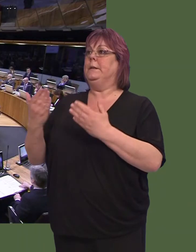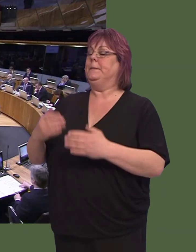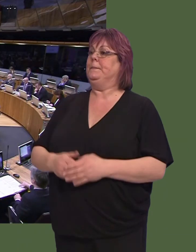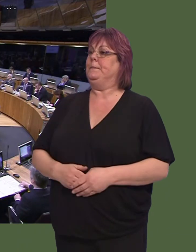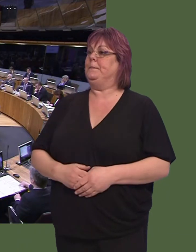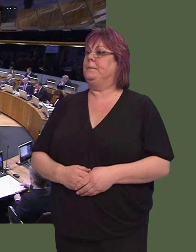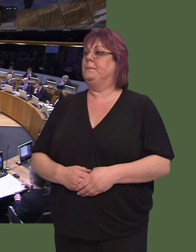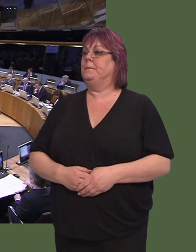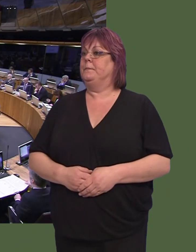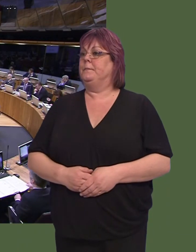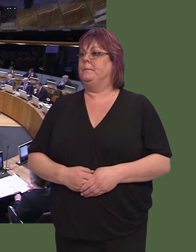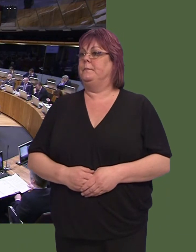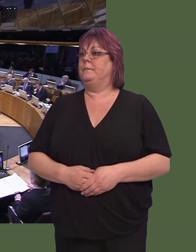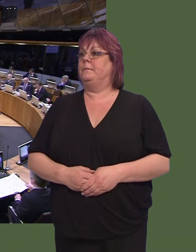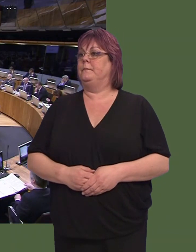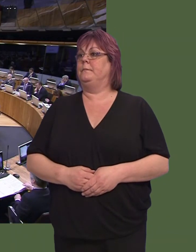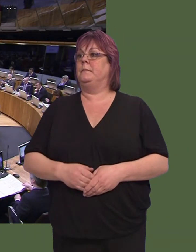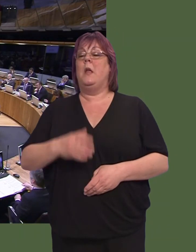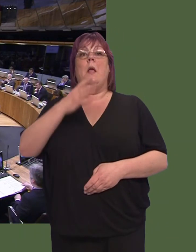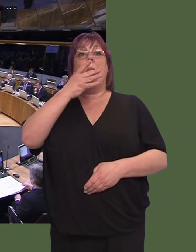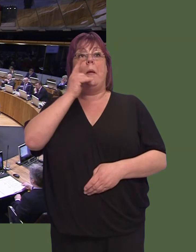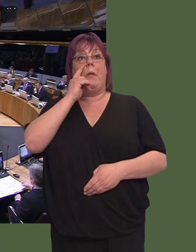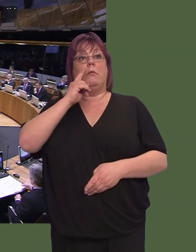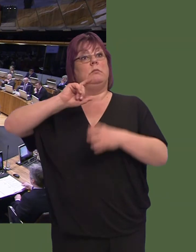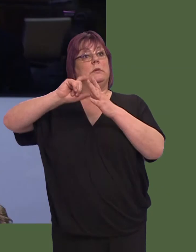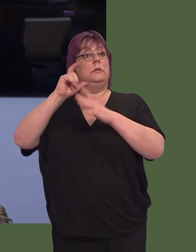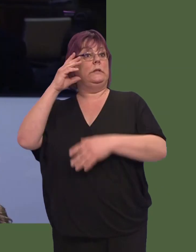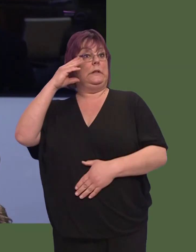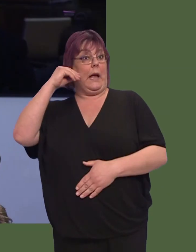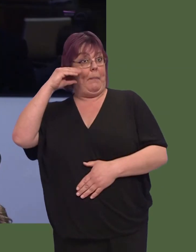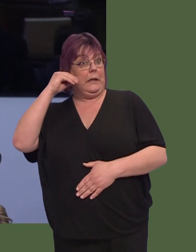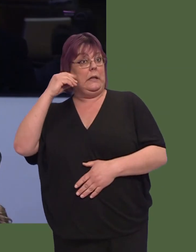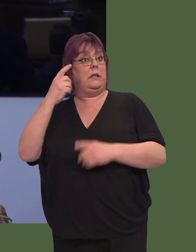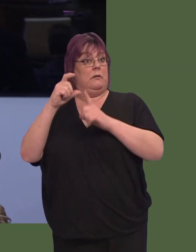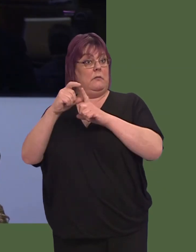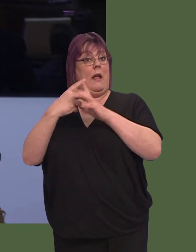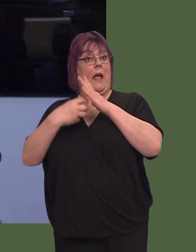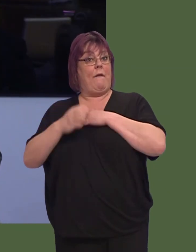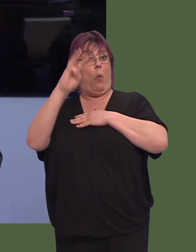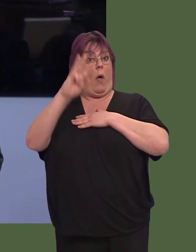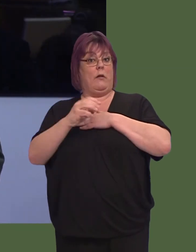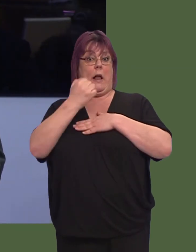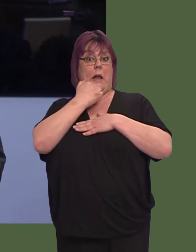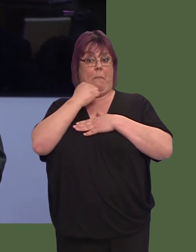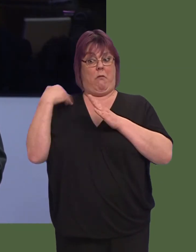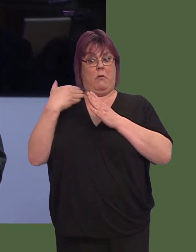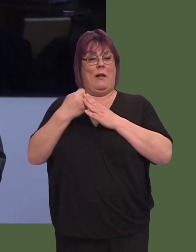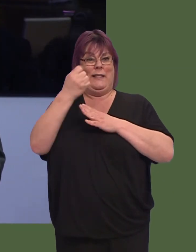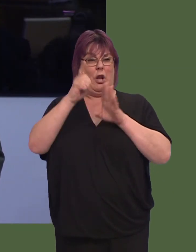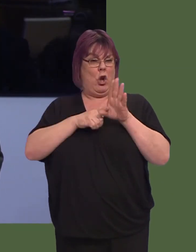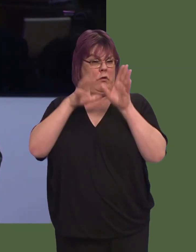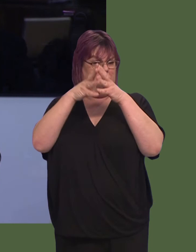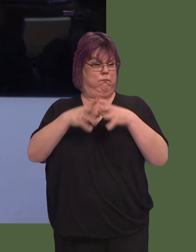Finally, Mohammed Ashkar. First Minister, the number of people living with diabetes in Wales has almost doubled in the last 10